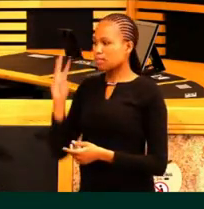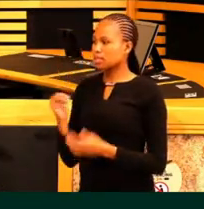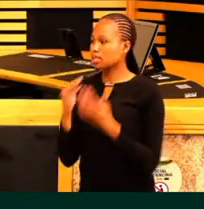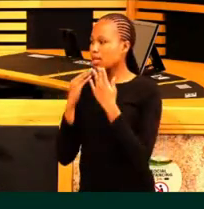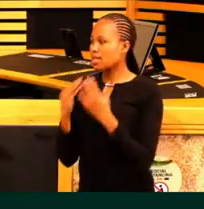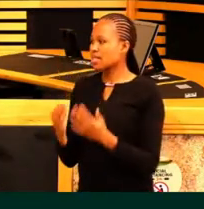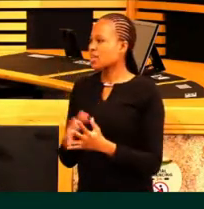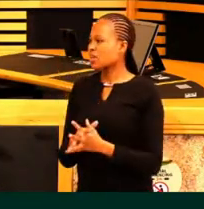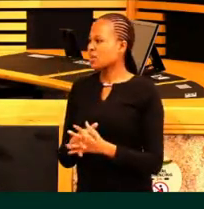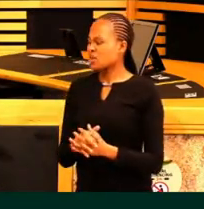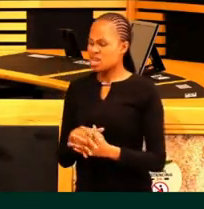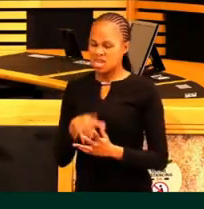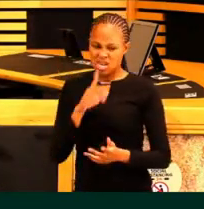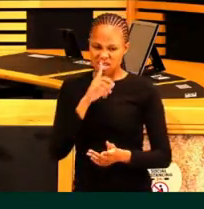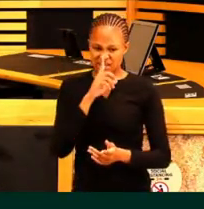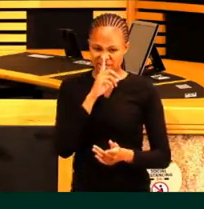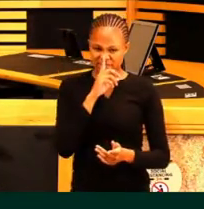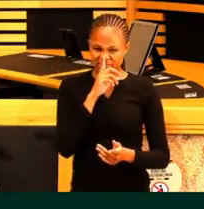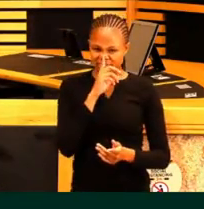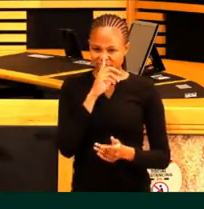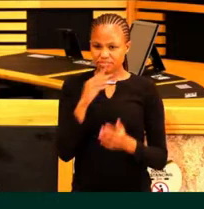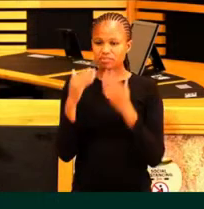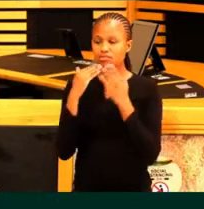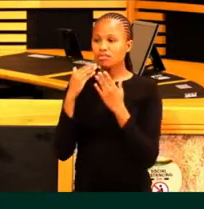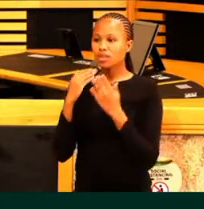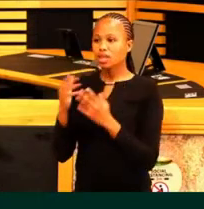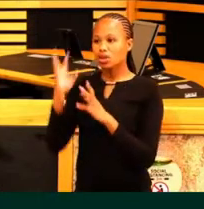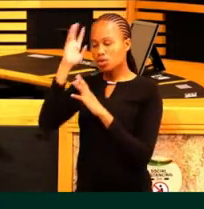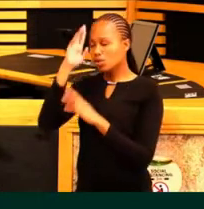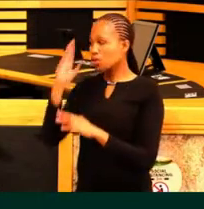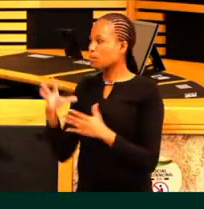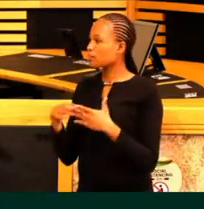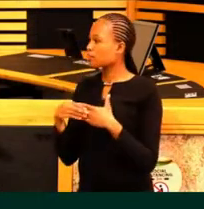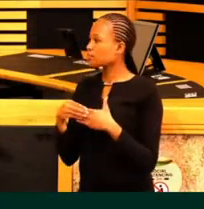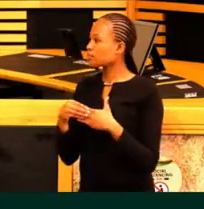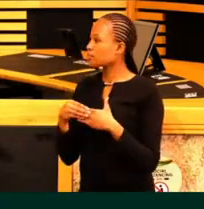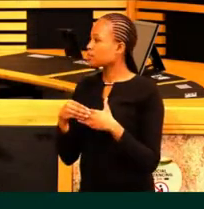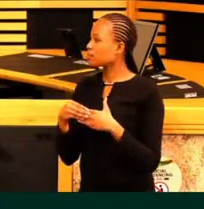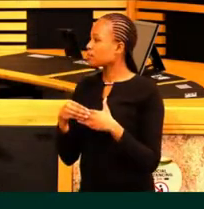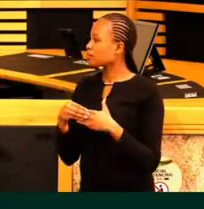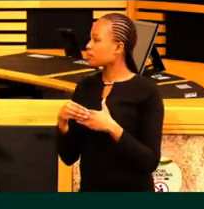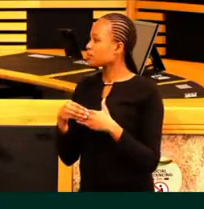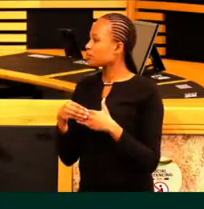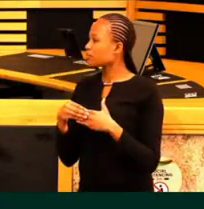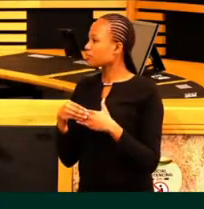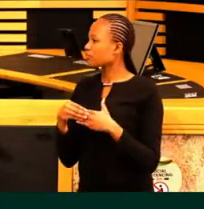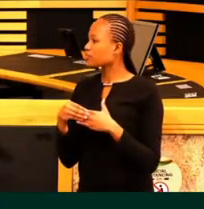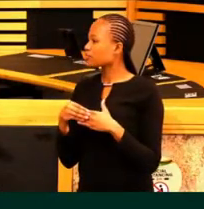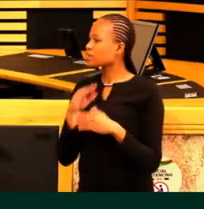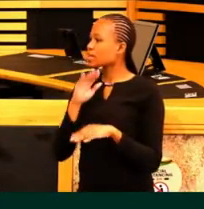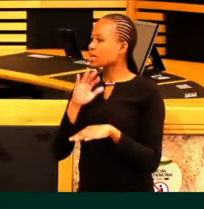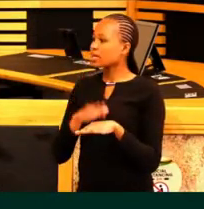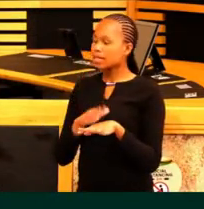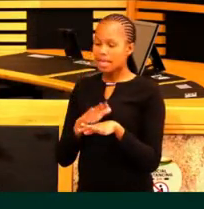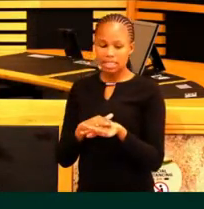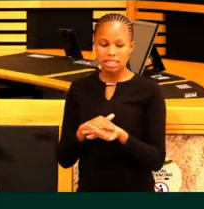thank you very much uh what I remember the next speaker is Honorable